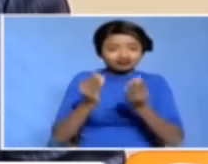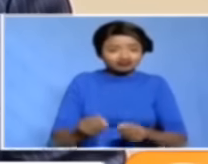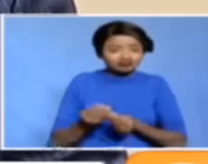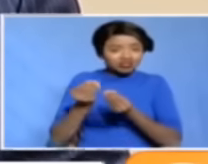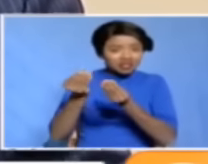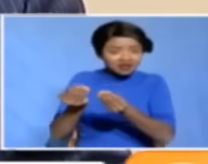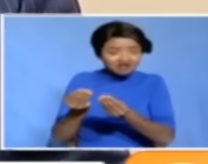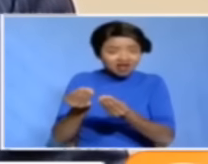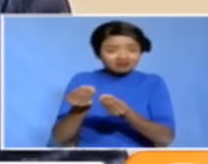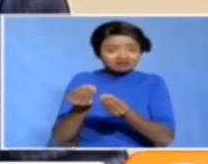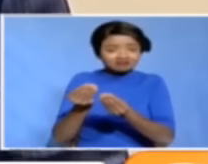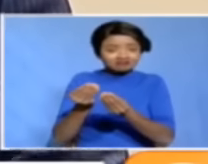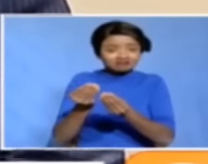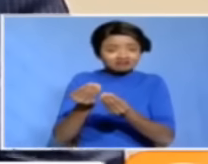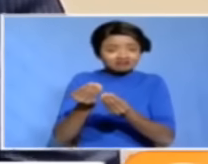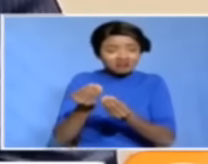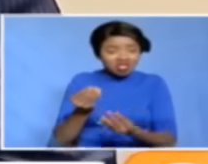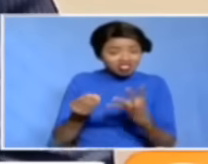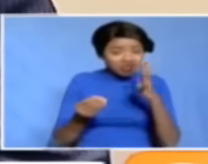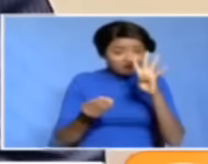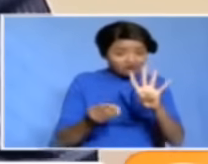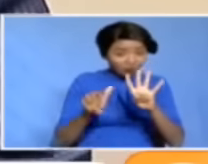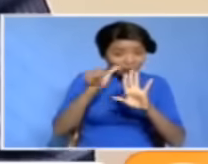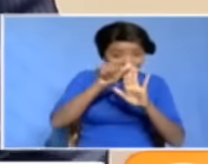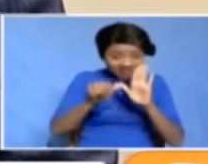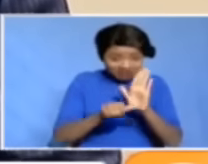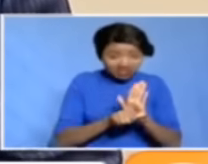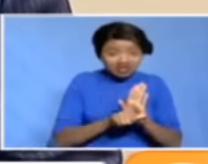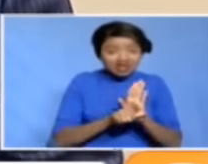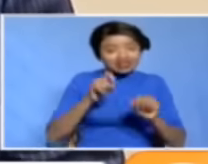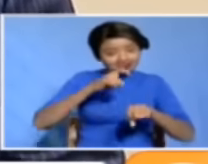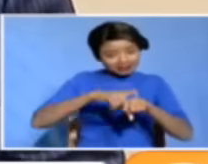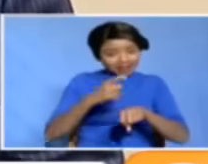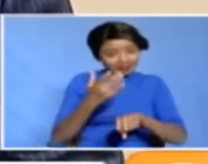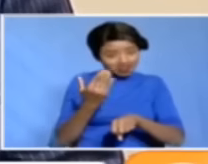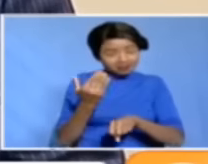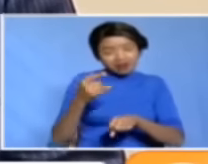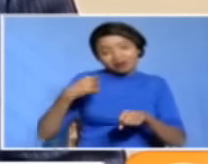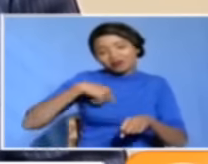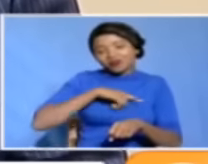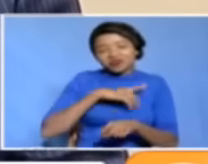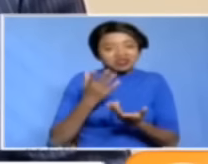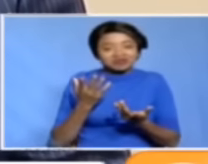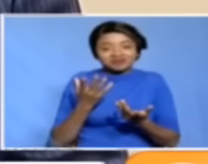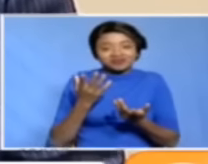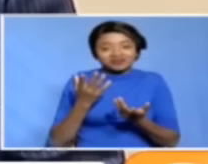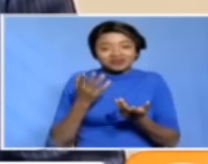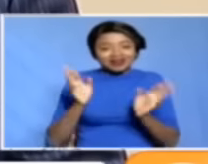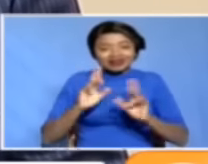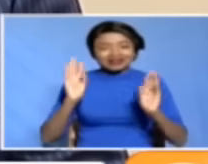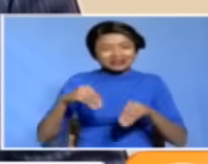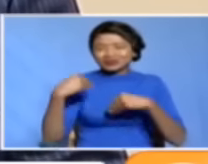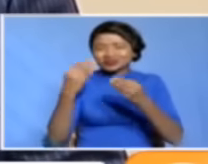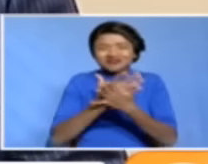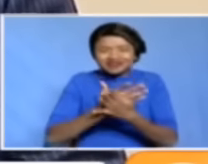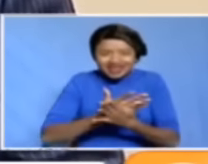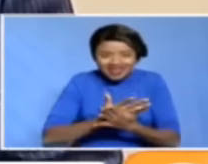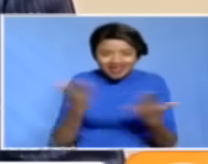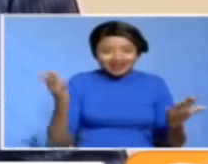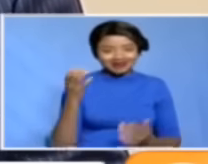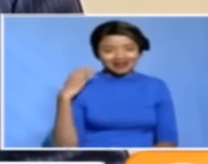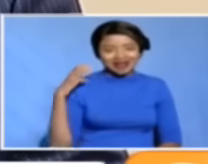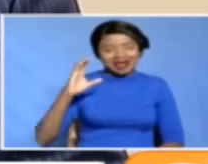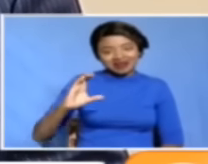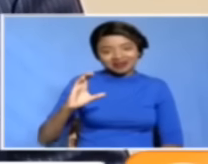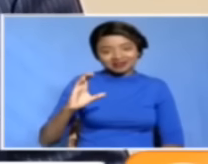president and the Jubilee administration, when the time comes, we will present any other candidate and the deputy